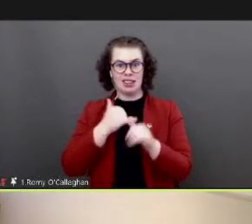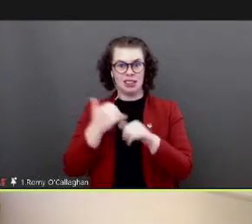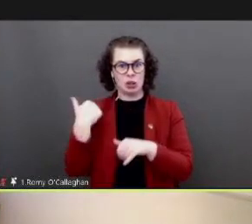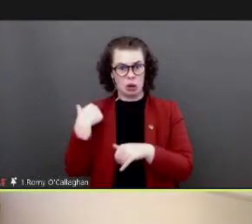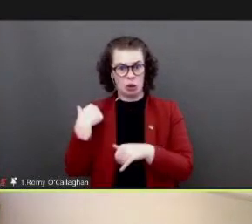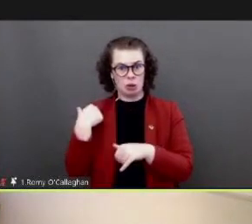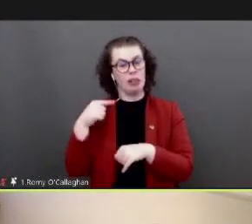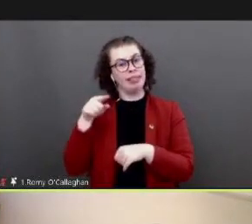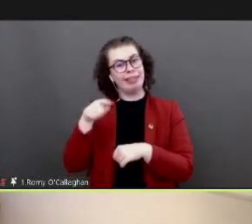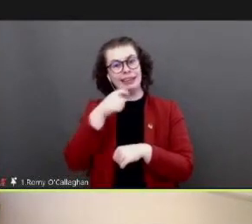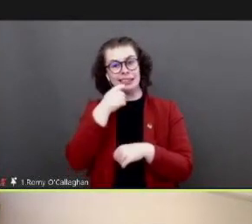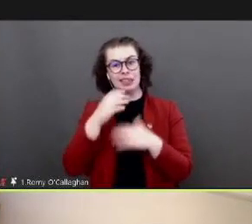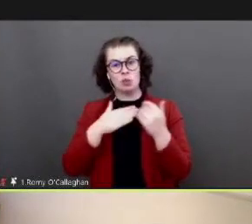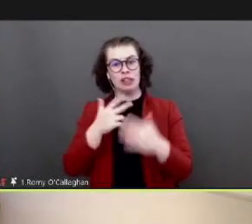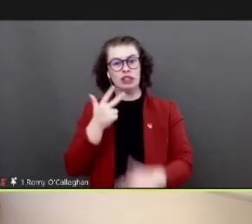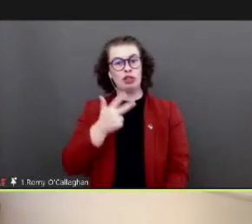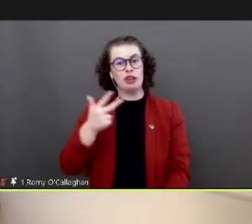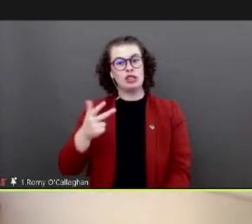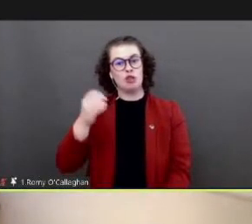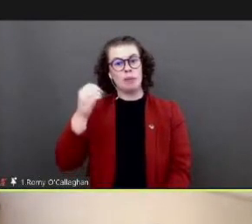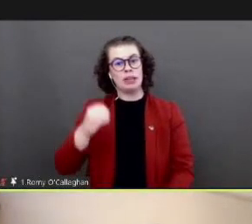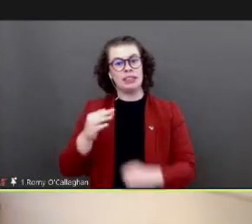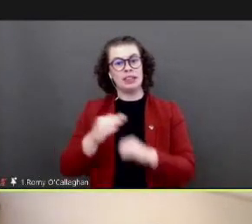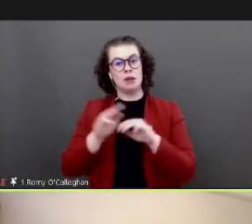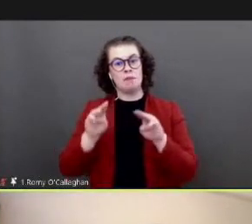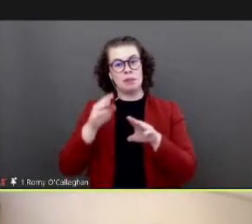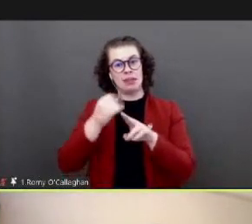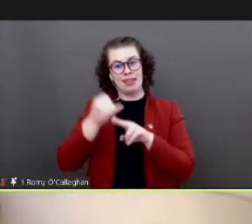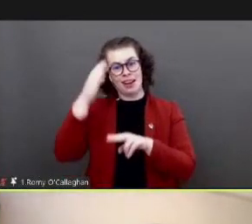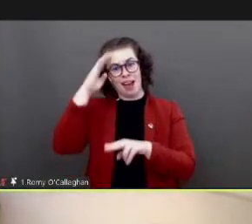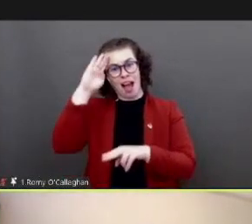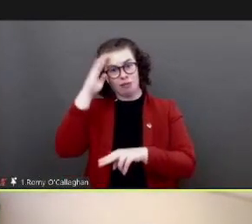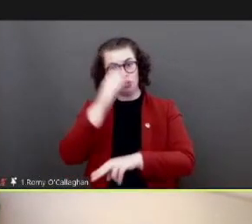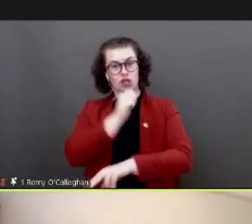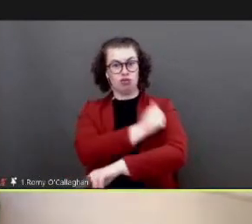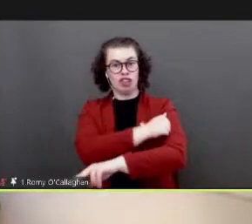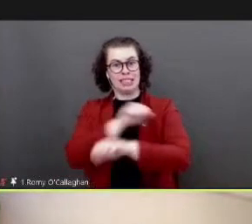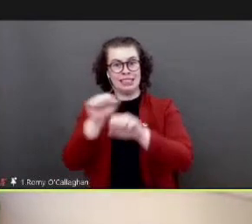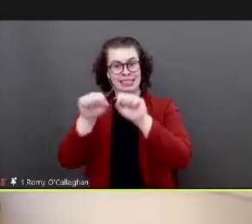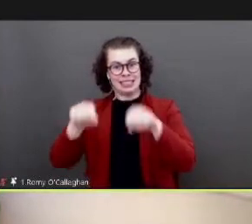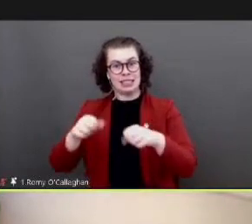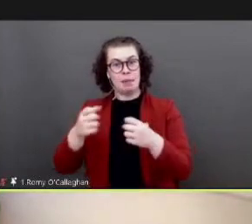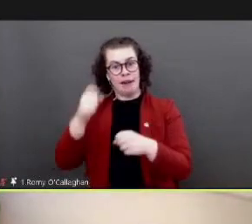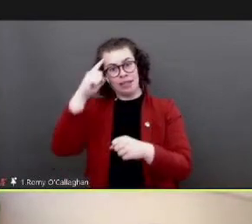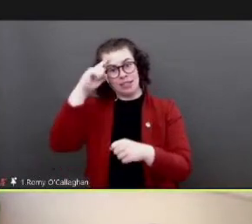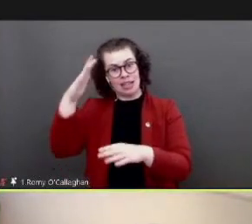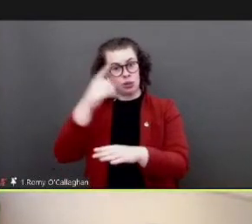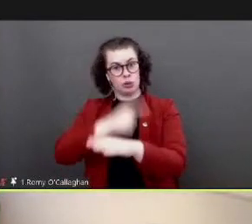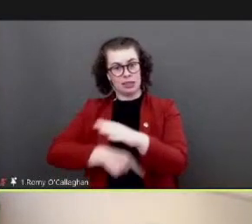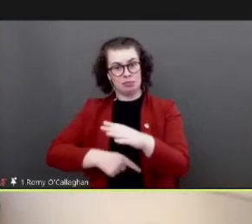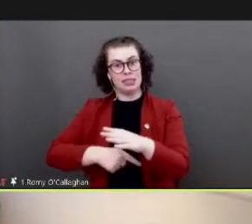people in the Irish prison system are people with an intellectual disability.